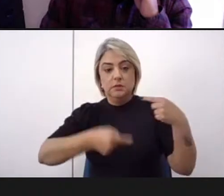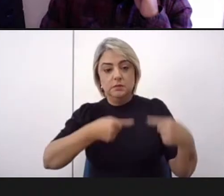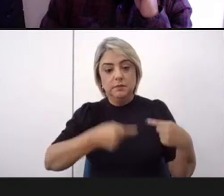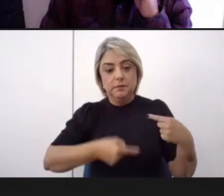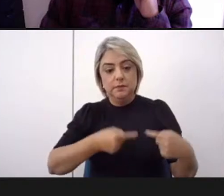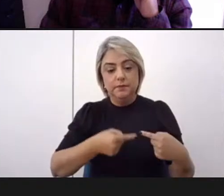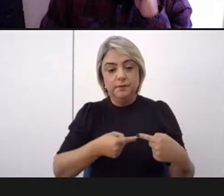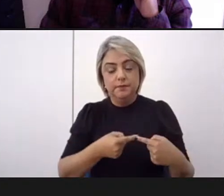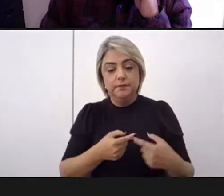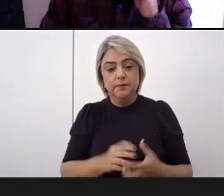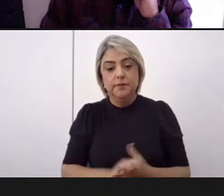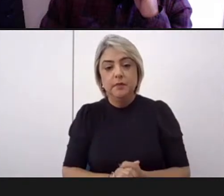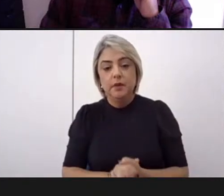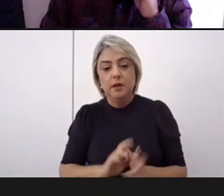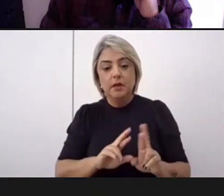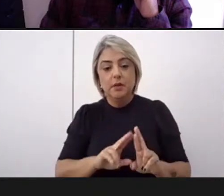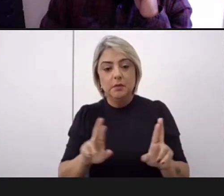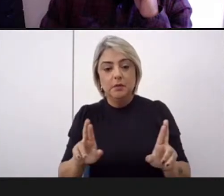And